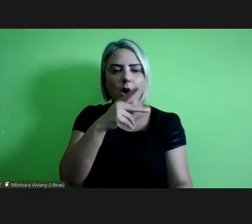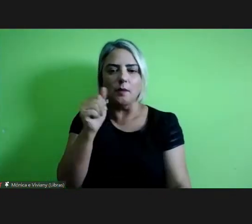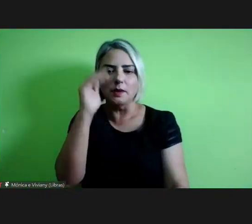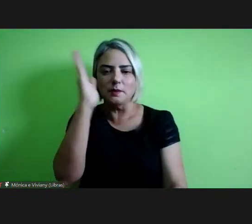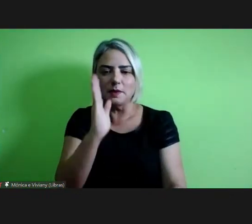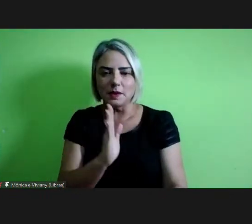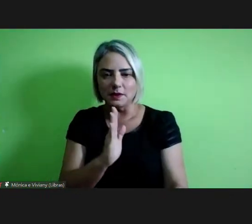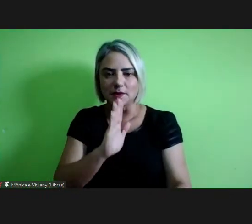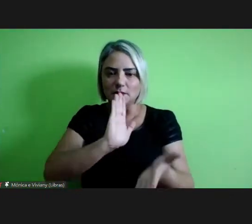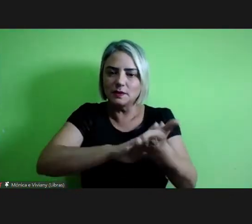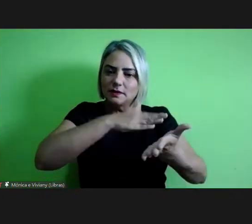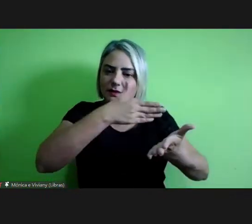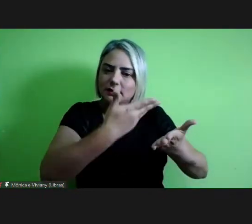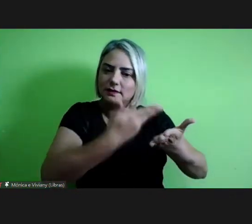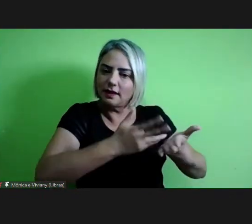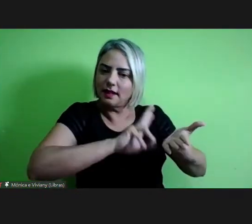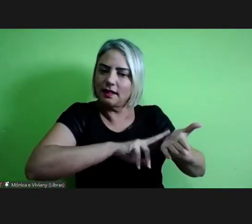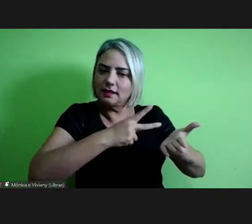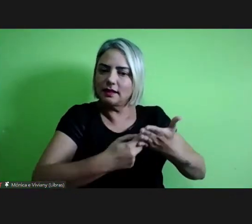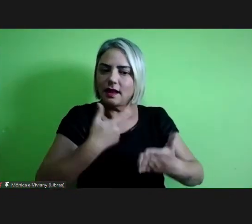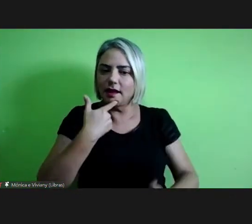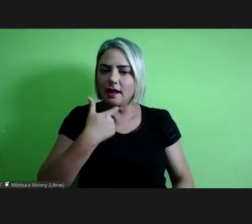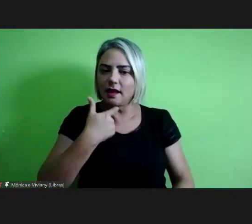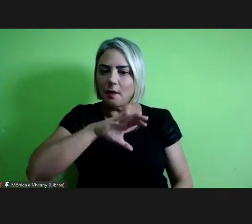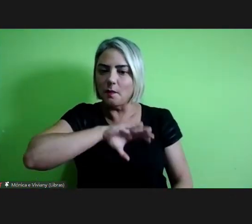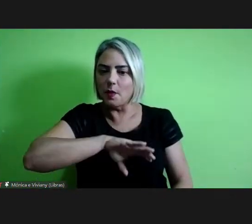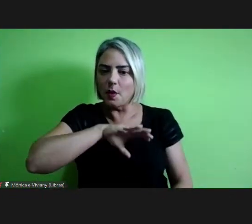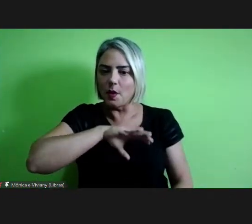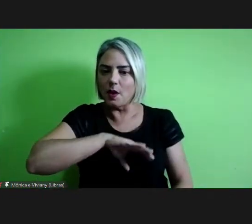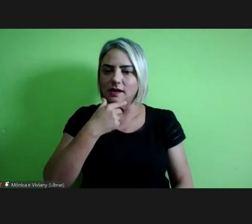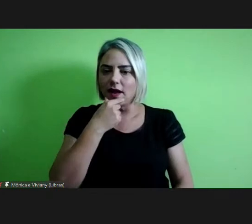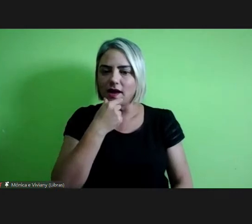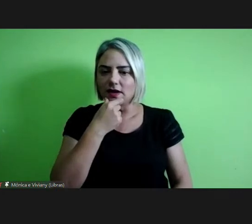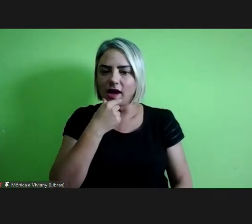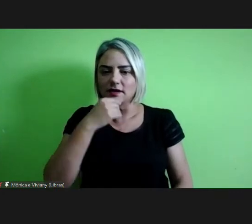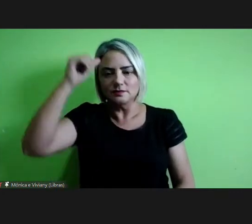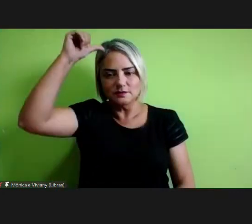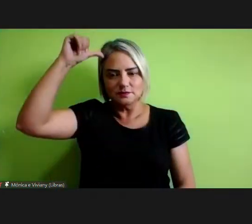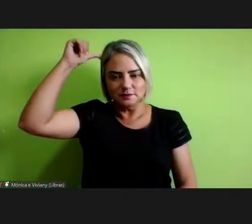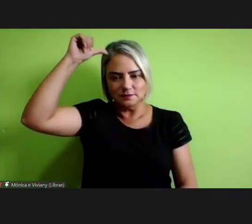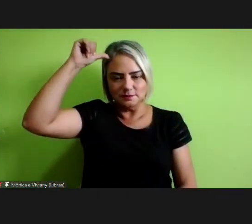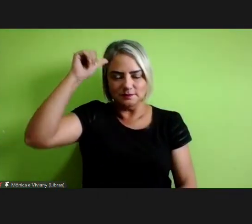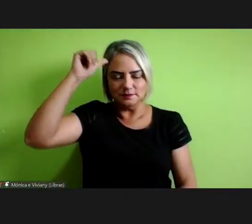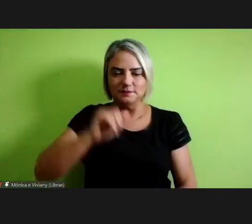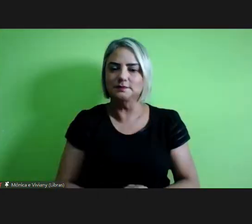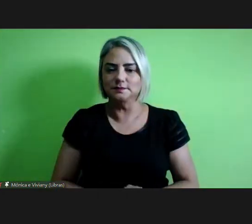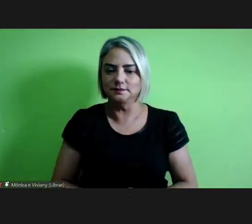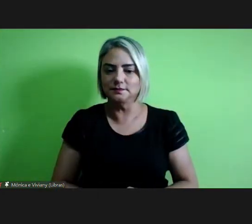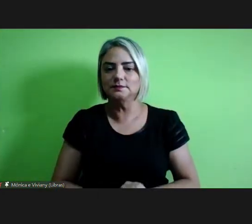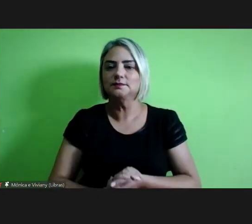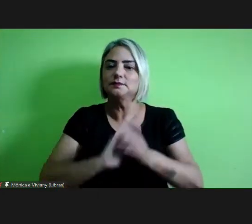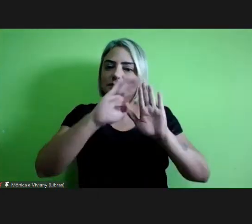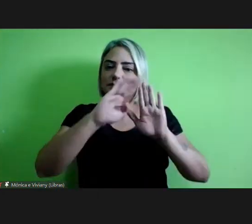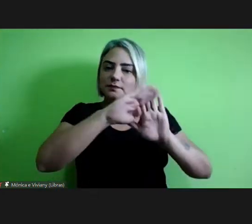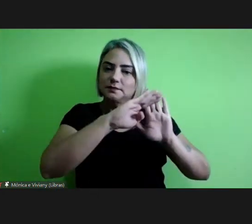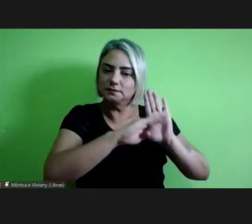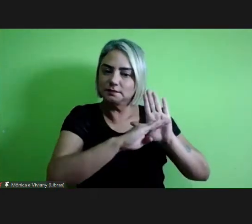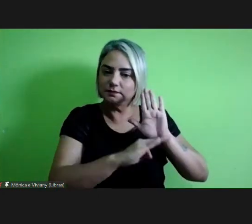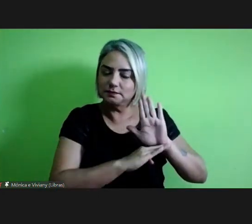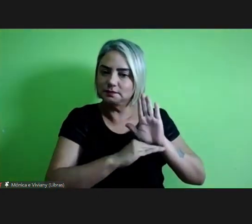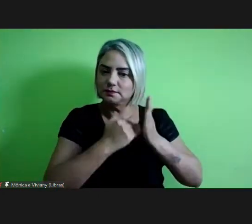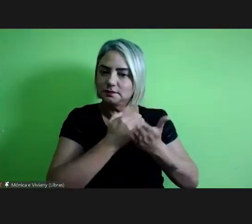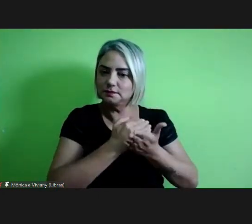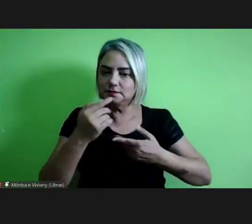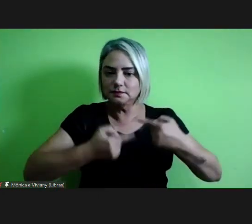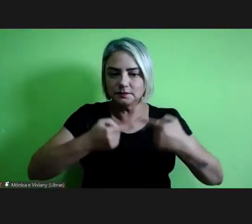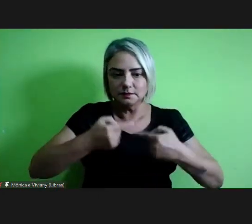broadcast in the channel of OPAS Brazil to the languages English, Portuguese, and Spanish.